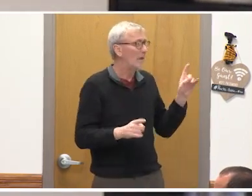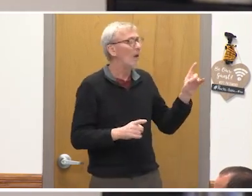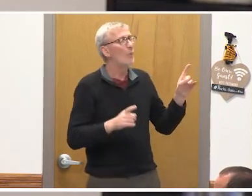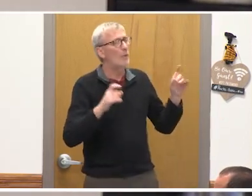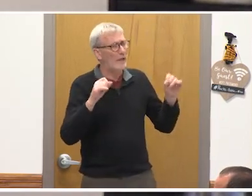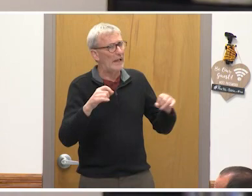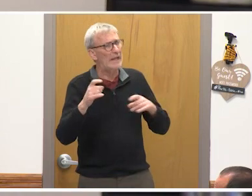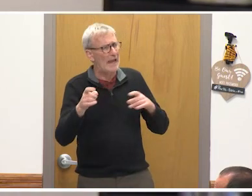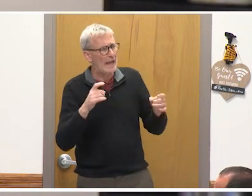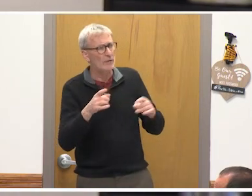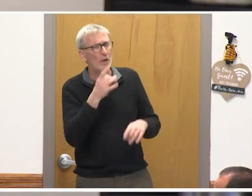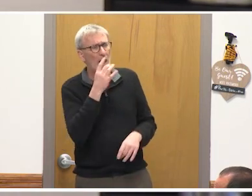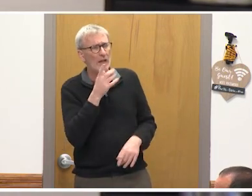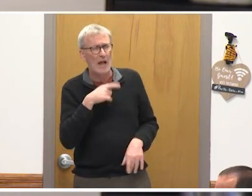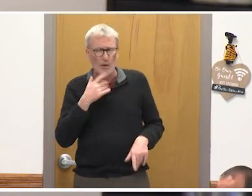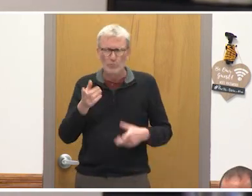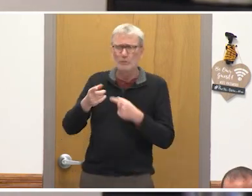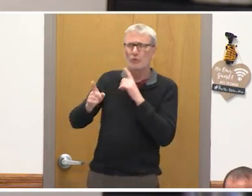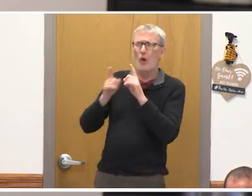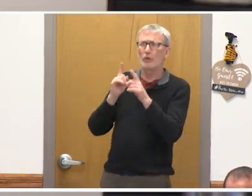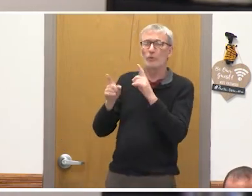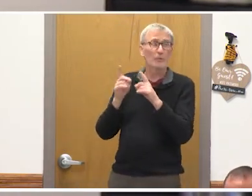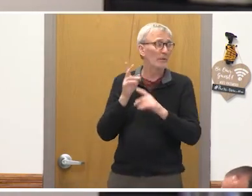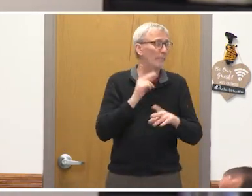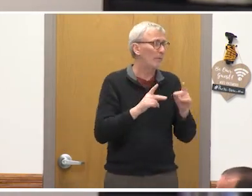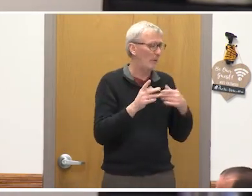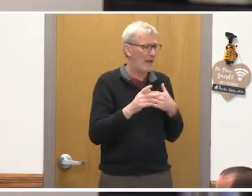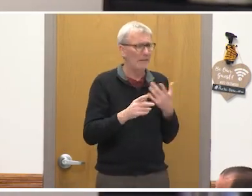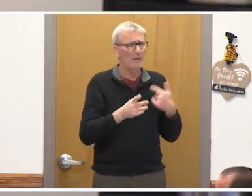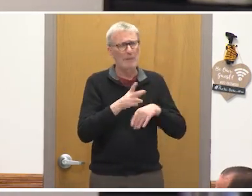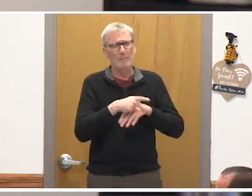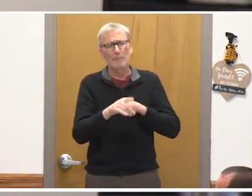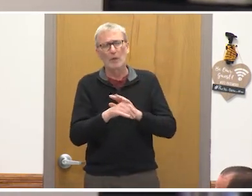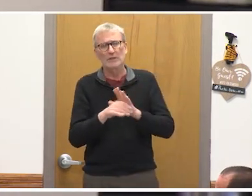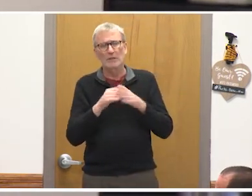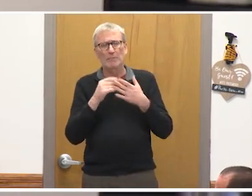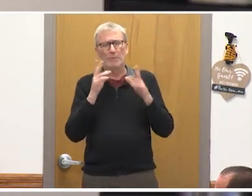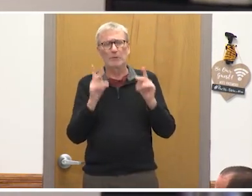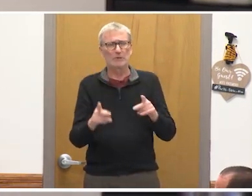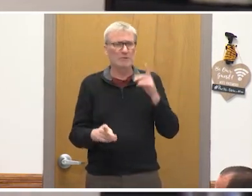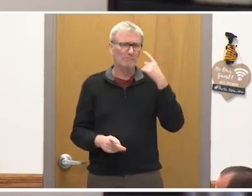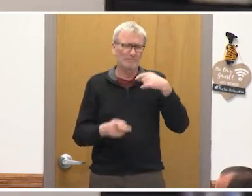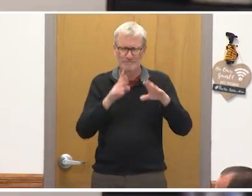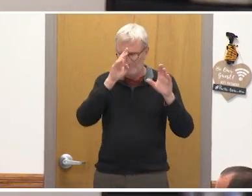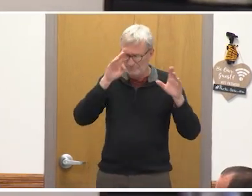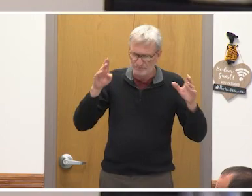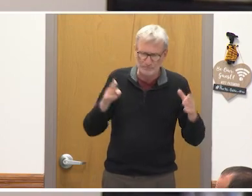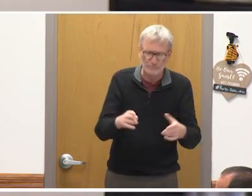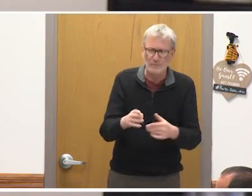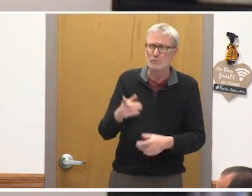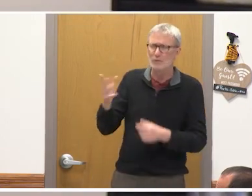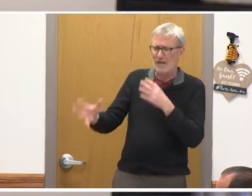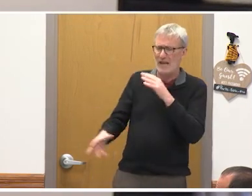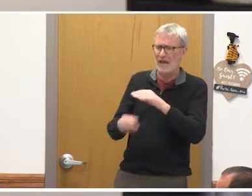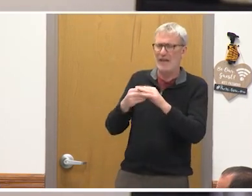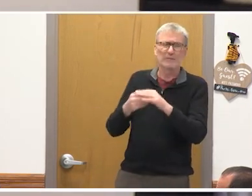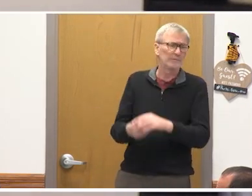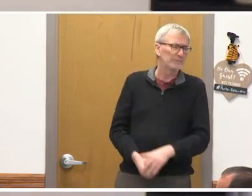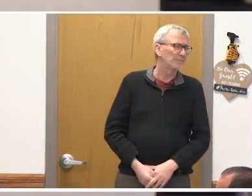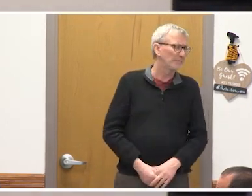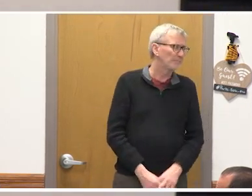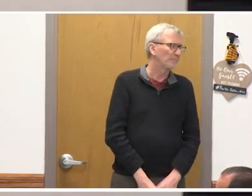handle lighting, and so we can bring that to the right people. There is a project manager dedicated to do lighting, and so we can add that